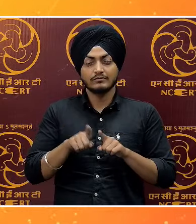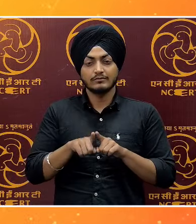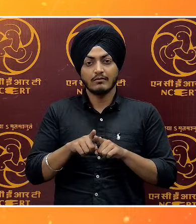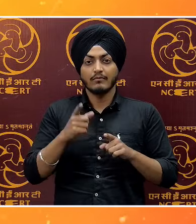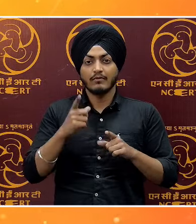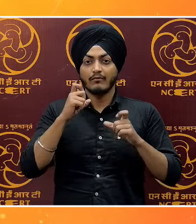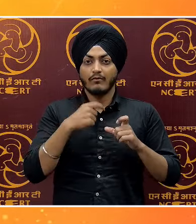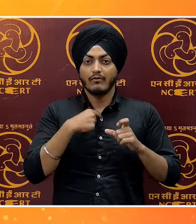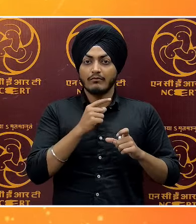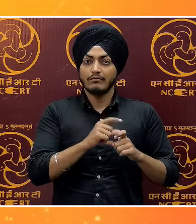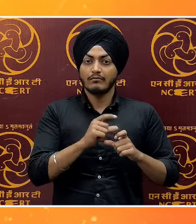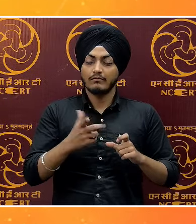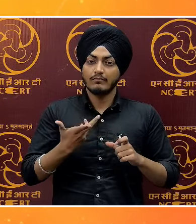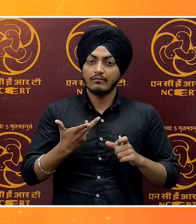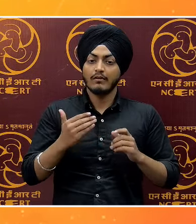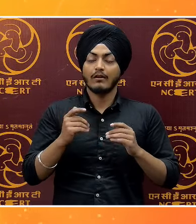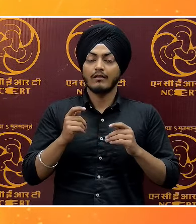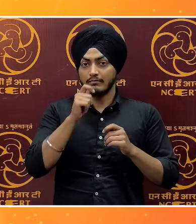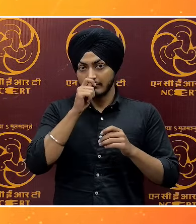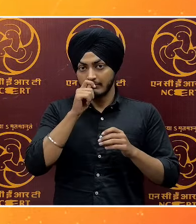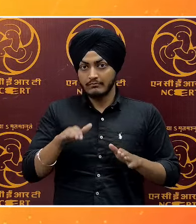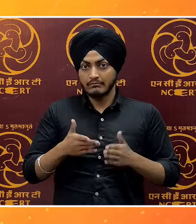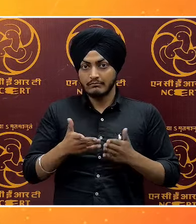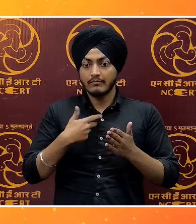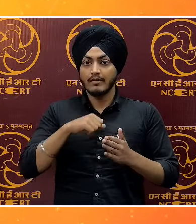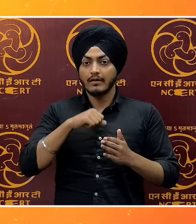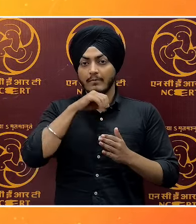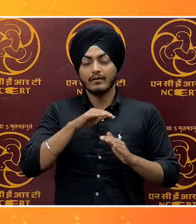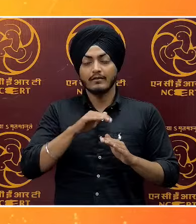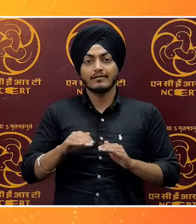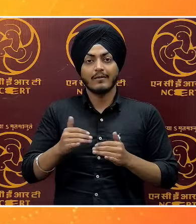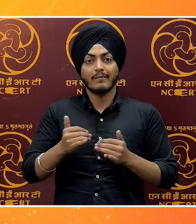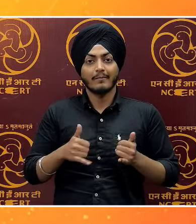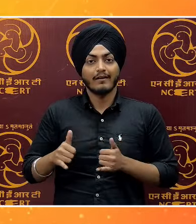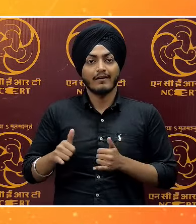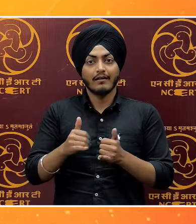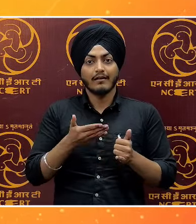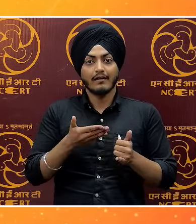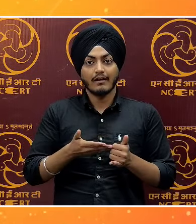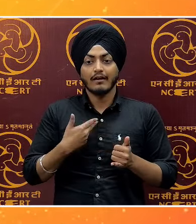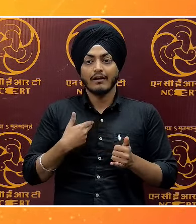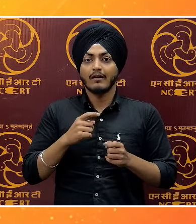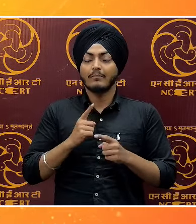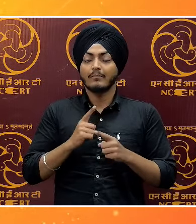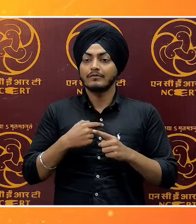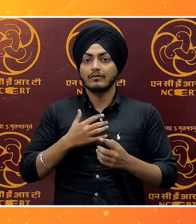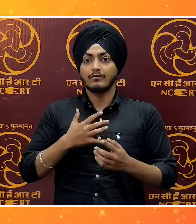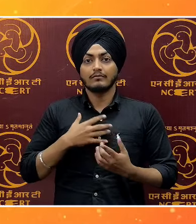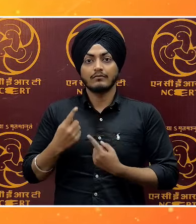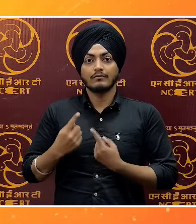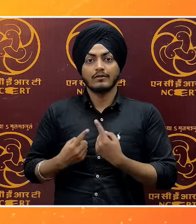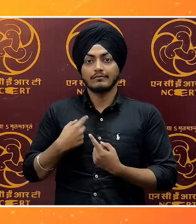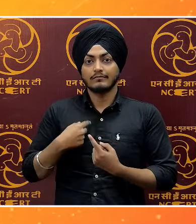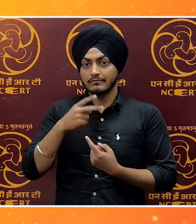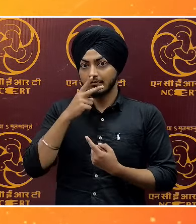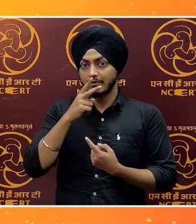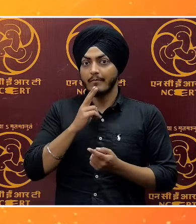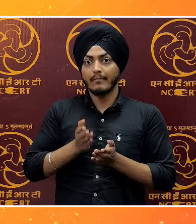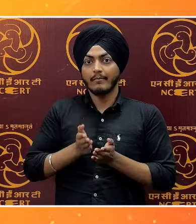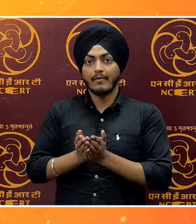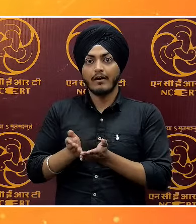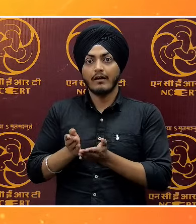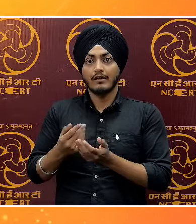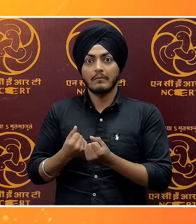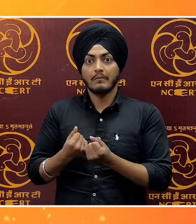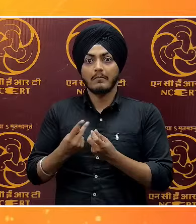see streets, trees, I can see children playing, I can see some garden as well. There's a boat also, so there are a lot